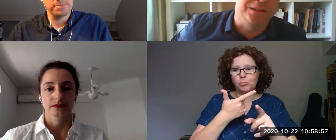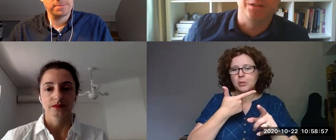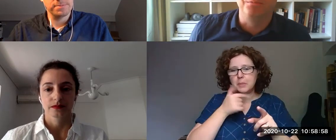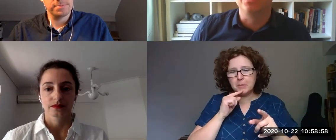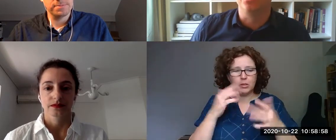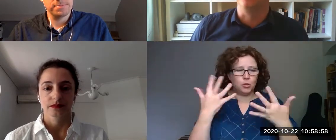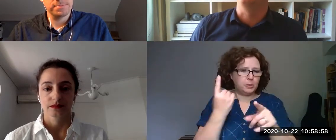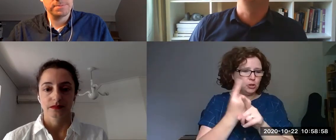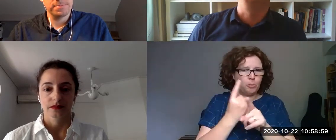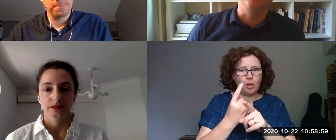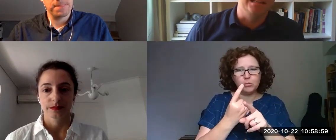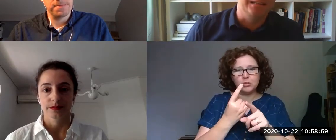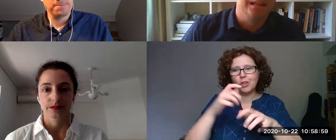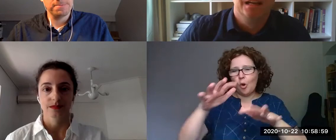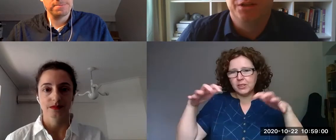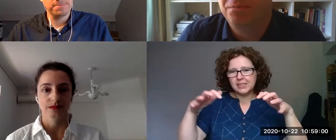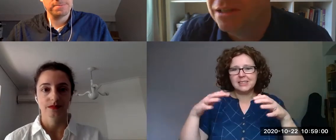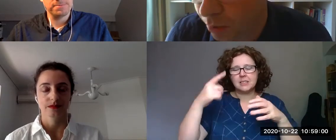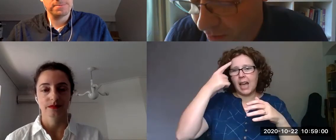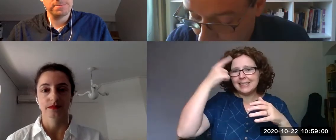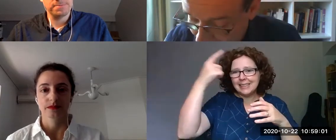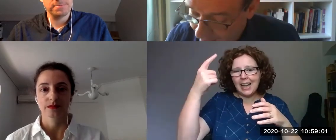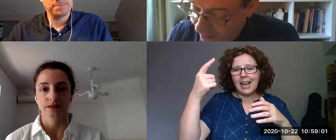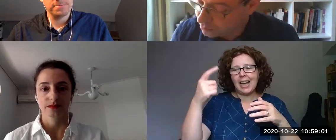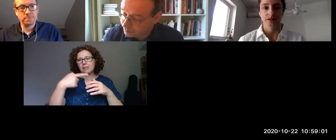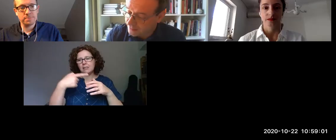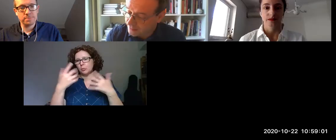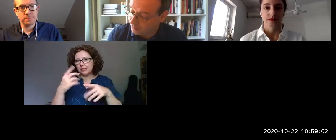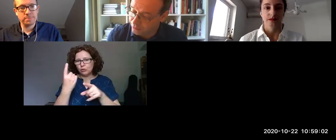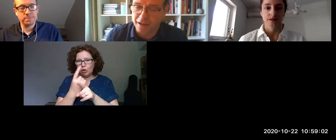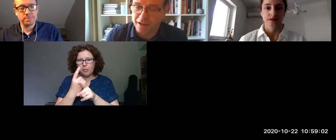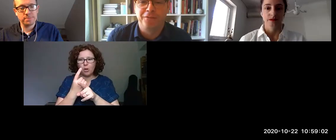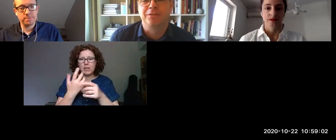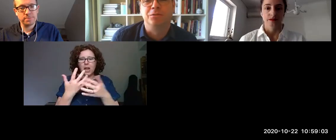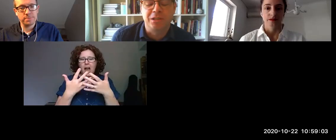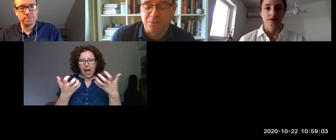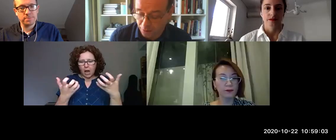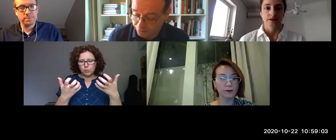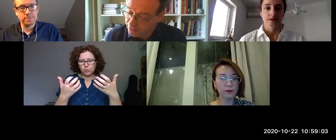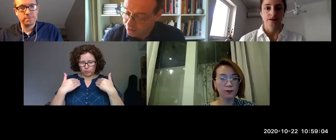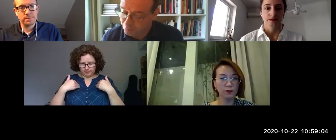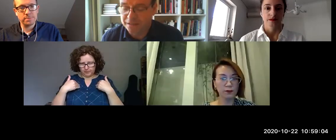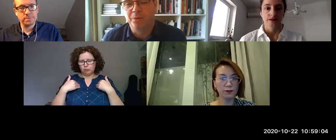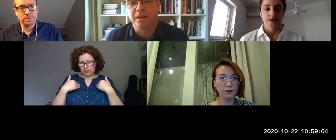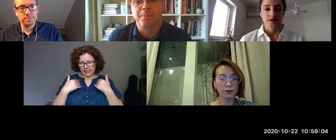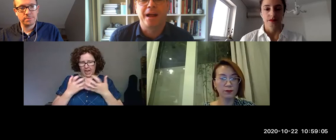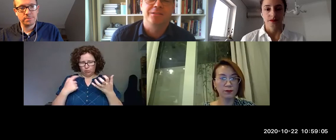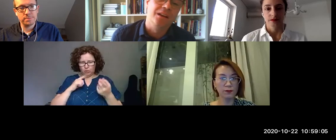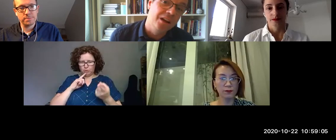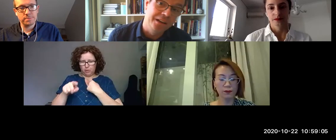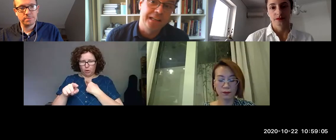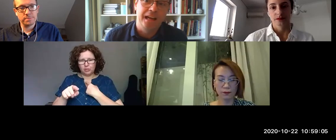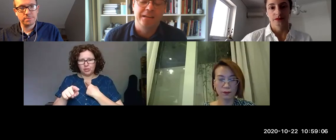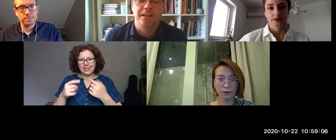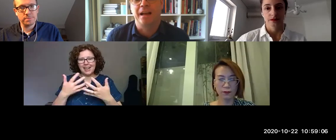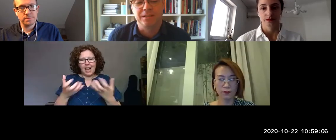audiences you've been talking about ideas you've been talking about how to retell yourself how to respond you've been talking about how